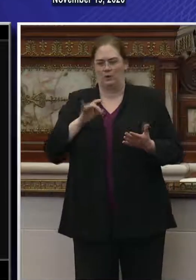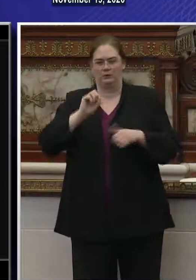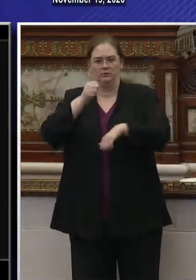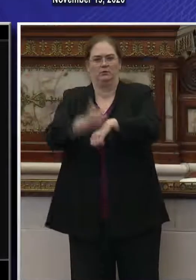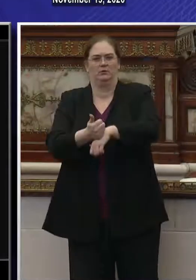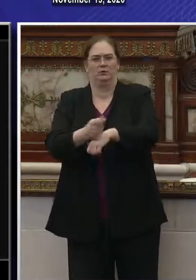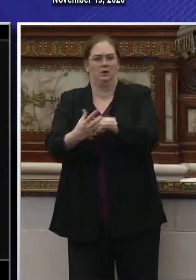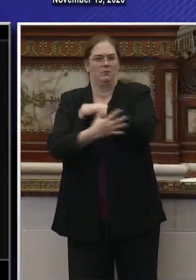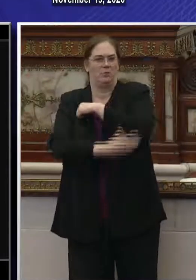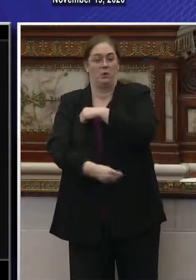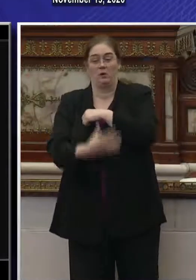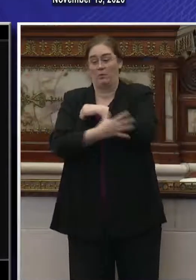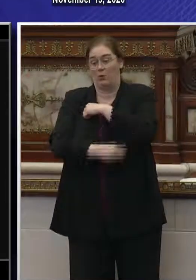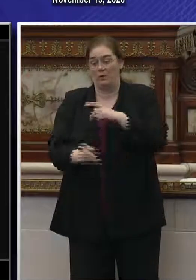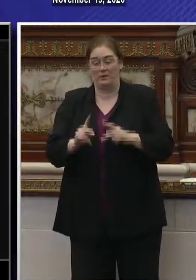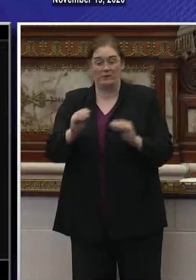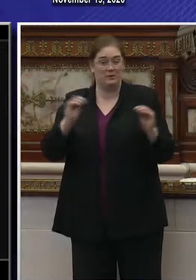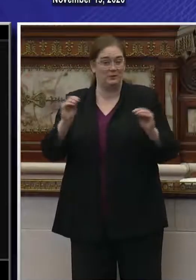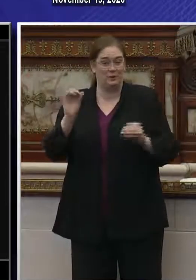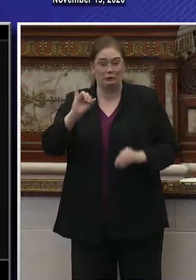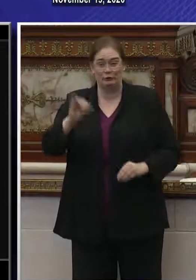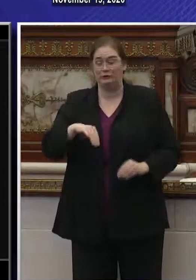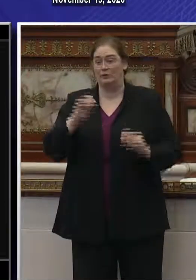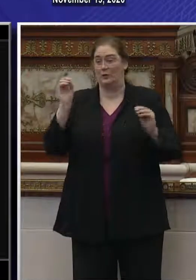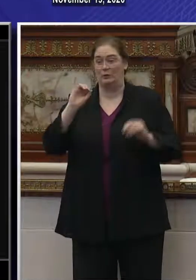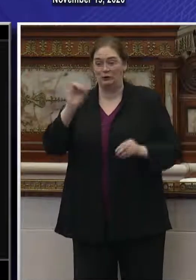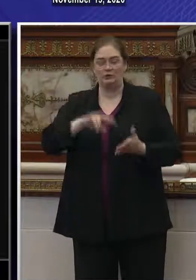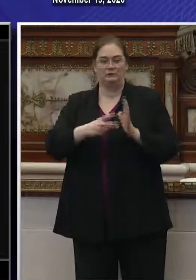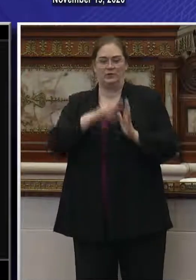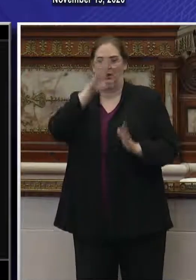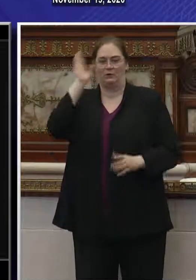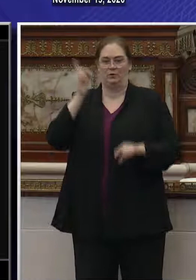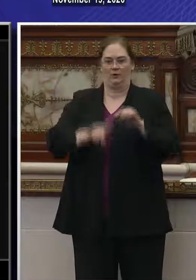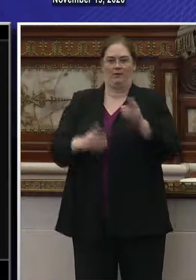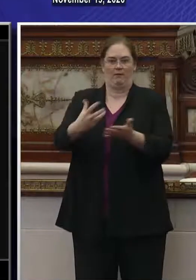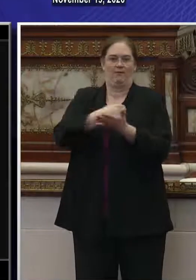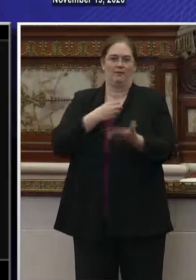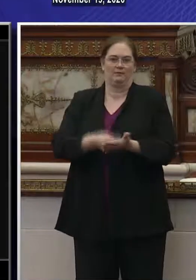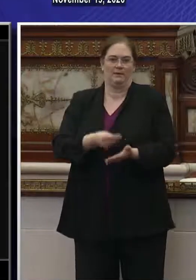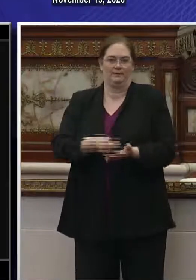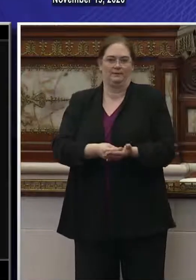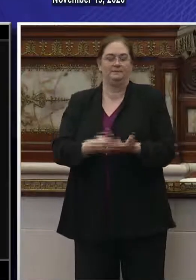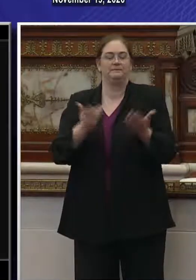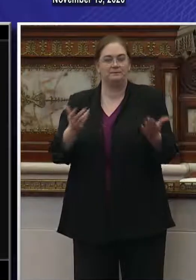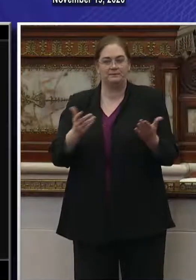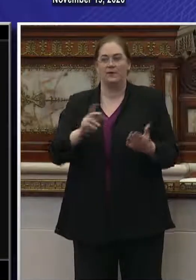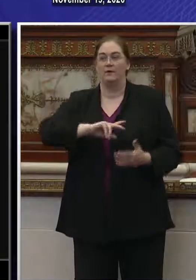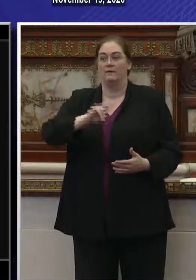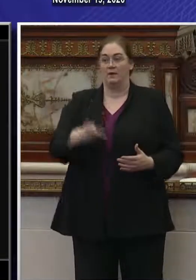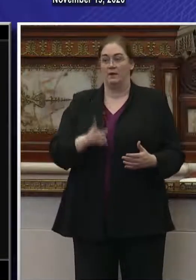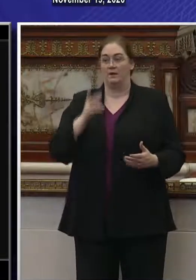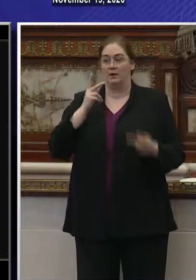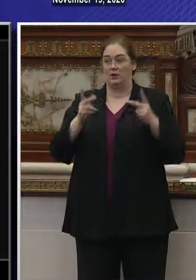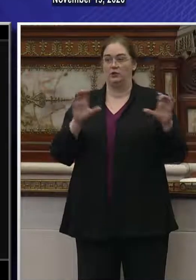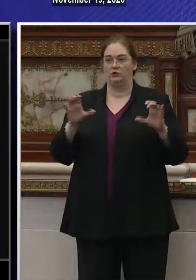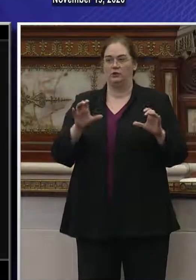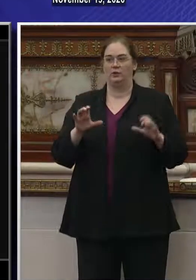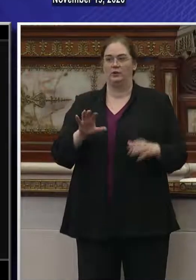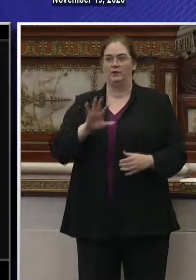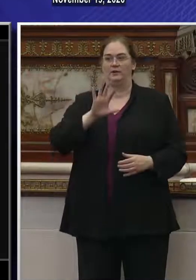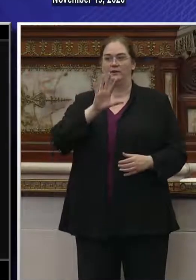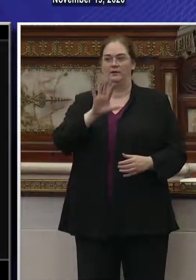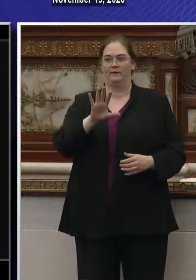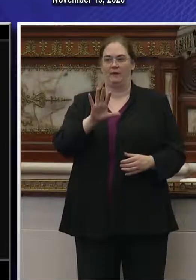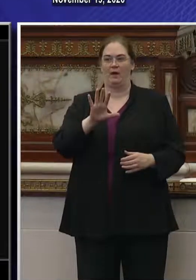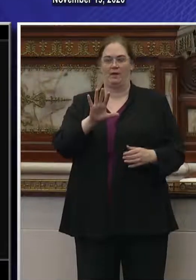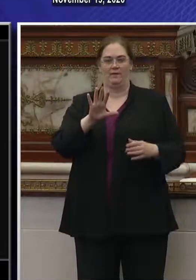are poor. Poor people mean uninsured. Uninsured means that hospitals cannot collect. So what Philadelphia is looking at is doing this 5 main